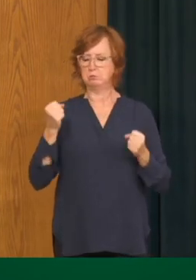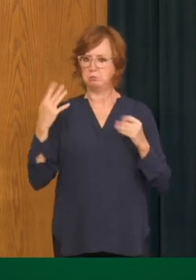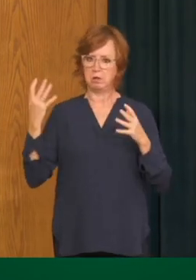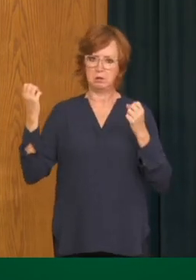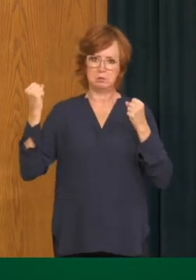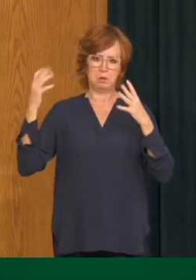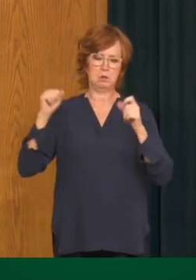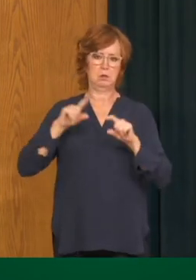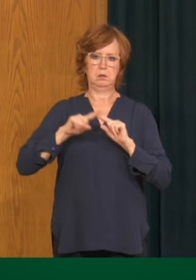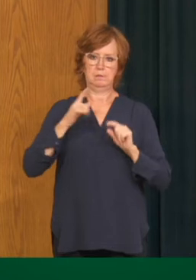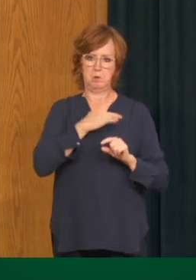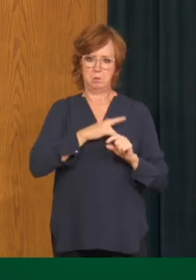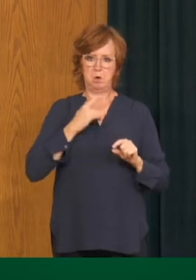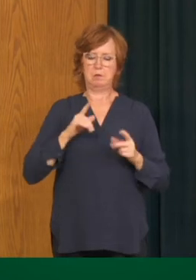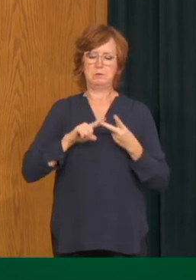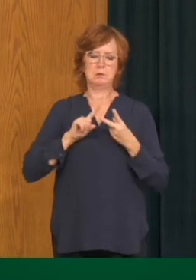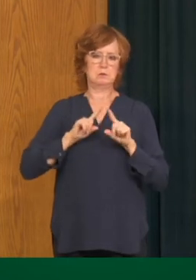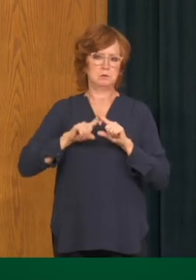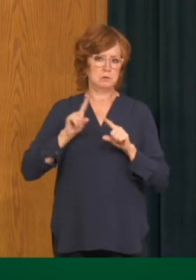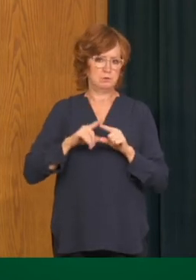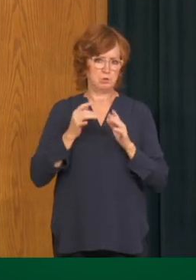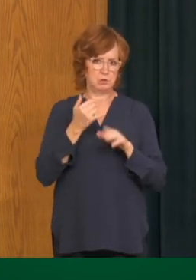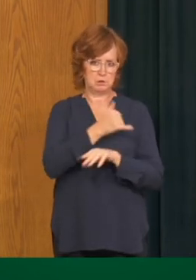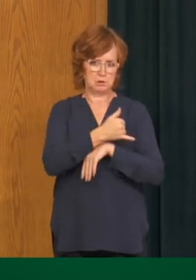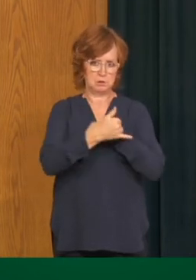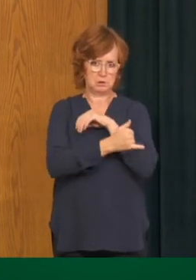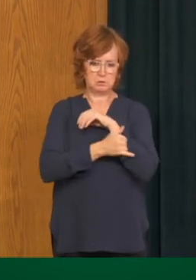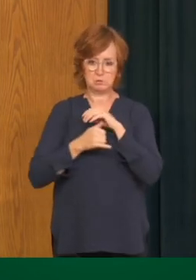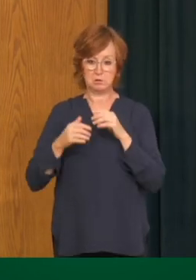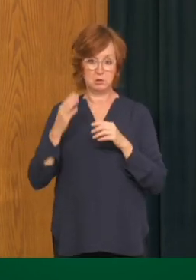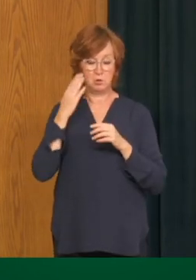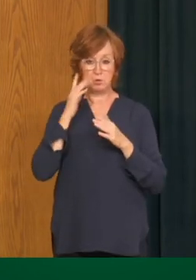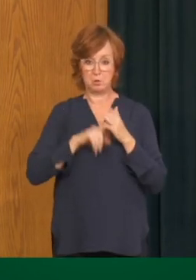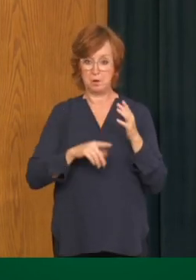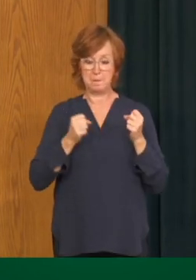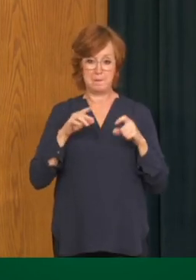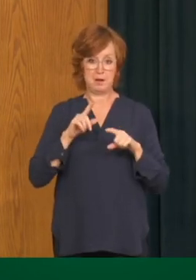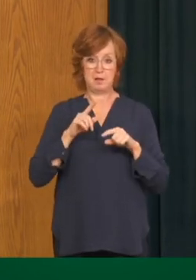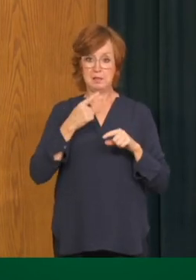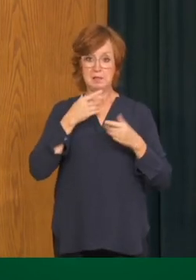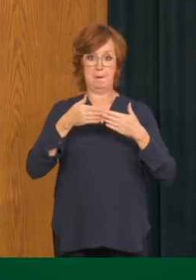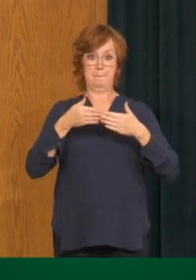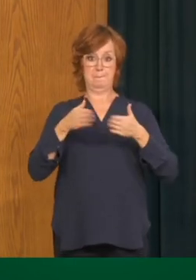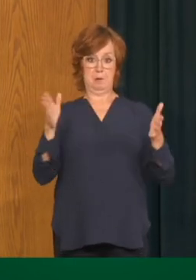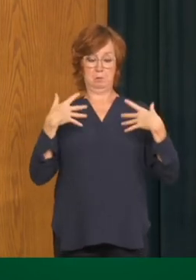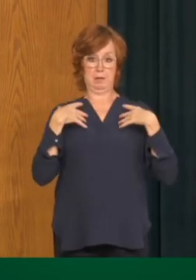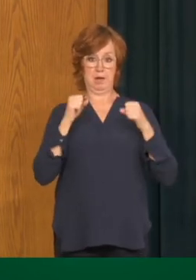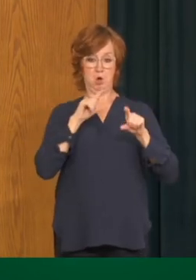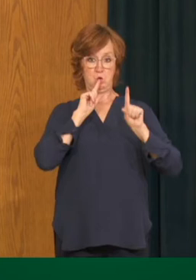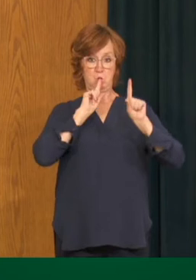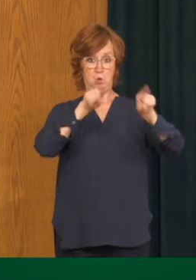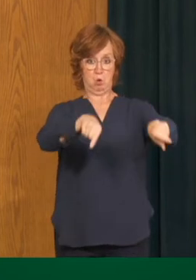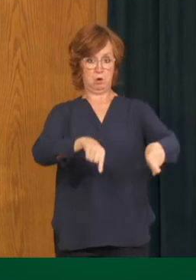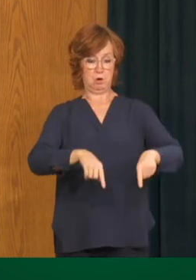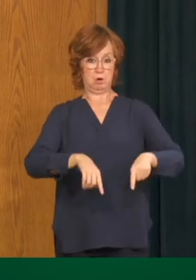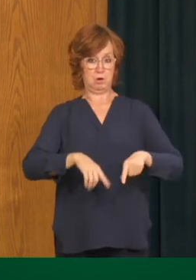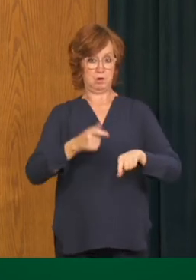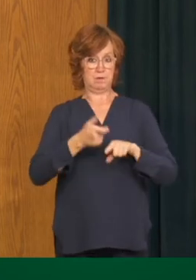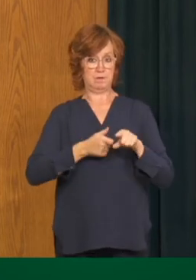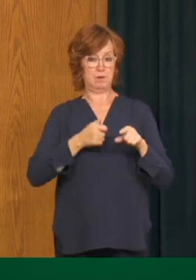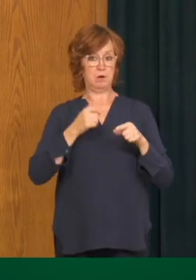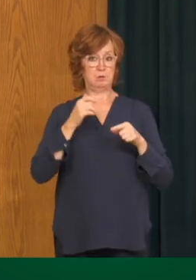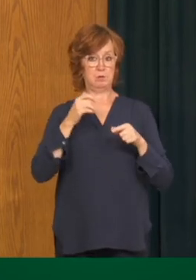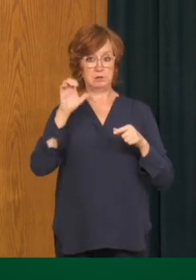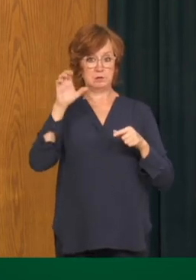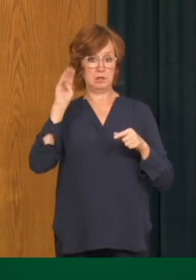health recommendations that are in place are actually not government public health orders. They are the public health orders that are implemented through the